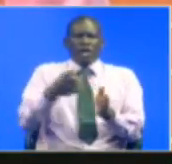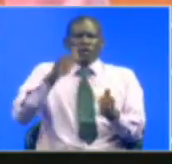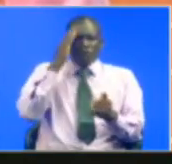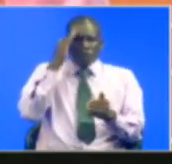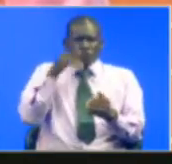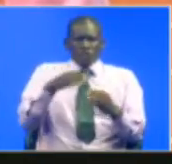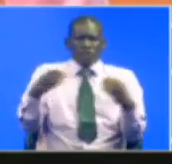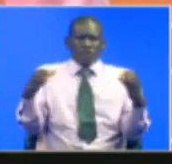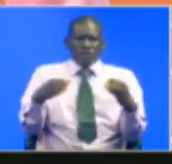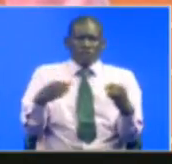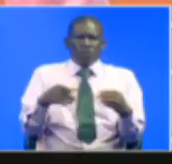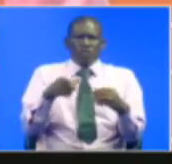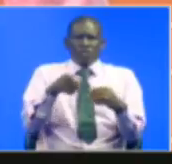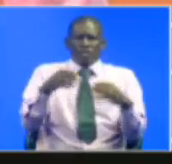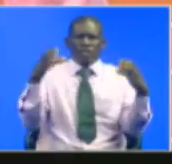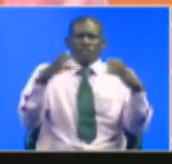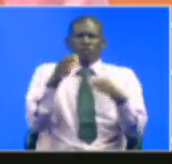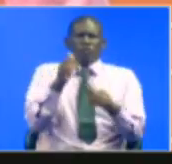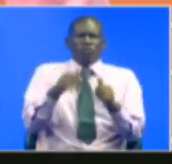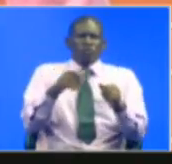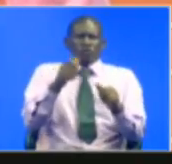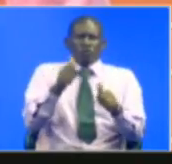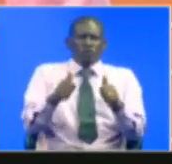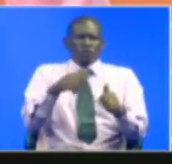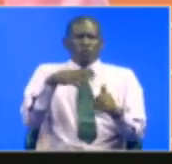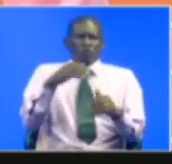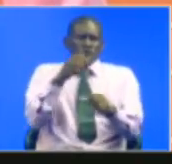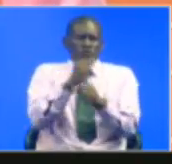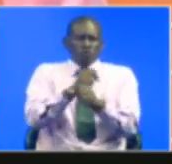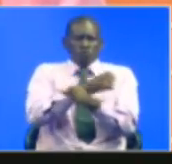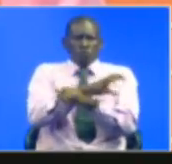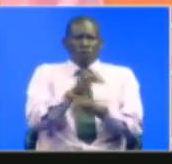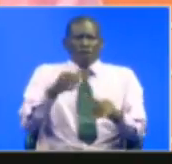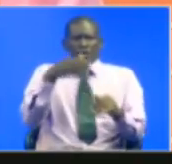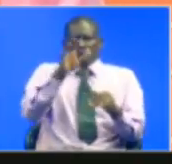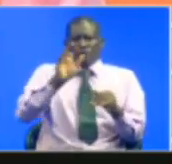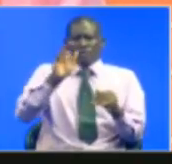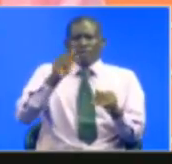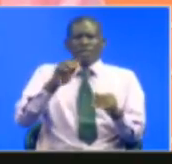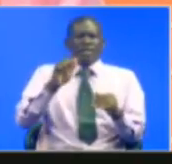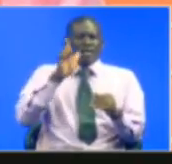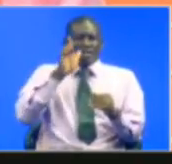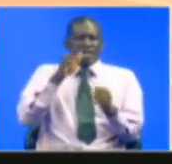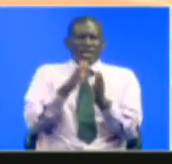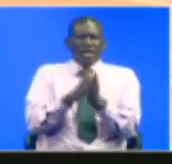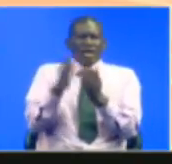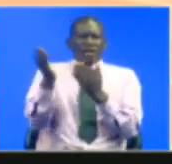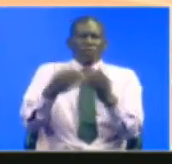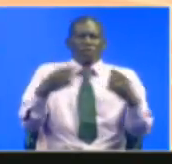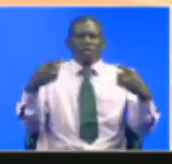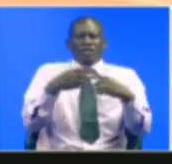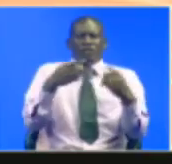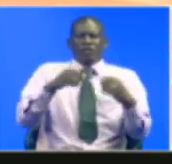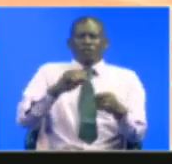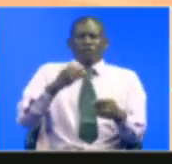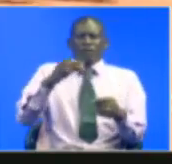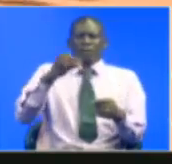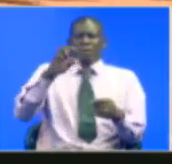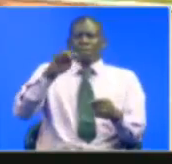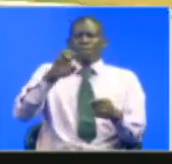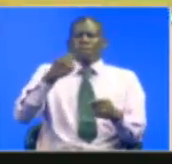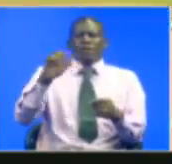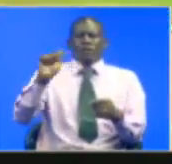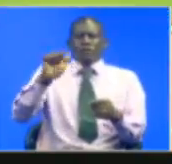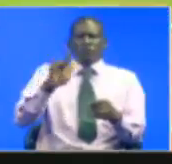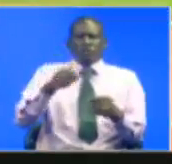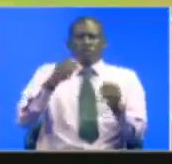team ni team ambaye itaenda kufanya kazi mzuri huko nje na hata kuletea nchi yetu medali. In the 10,000 meters men's race, Kenya